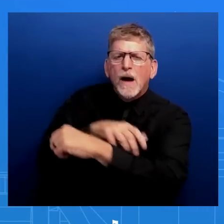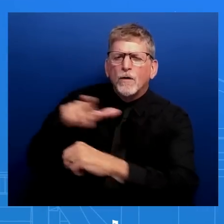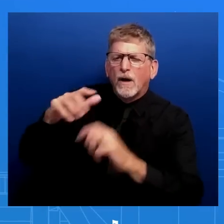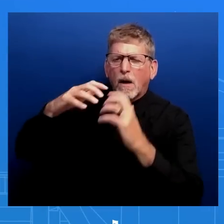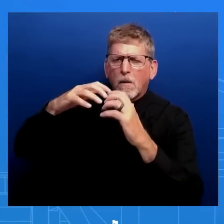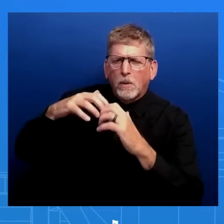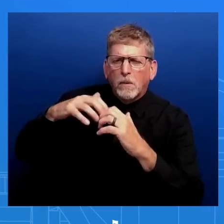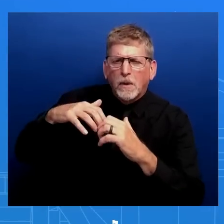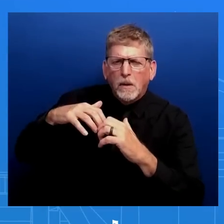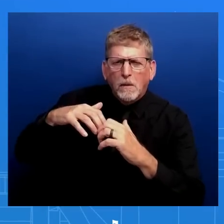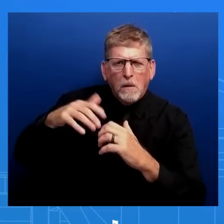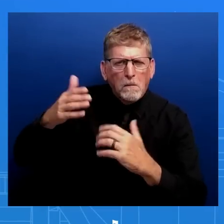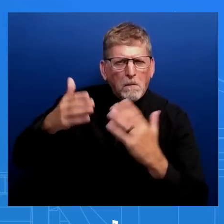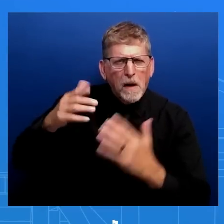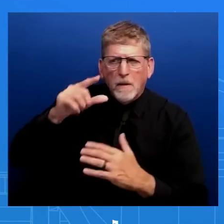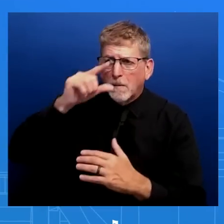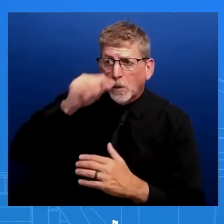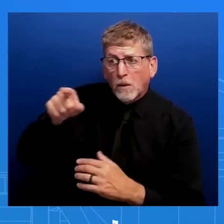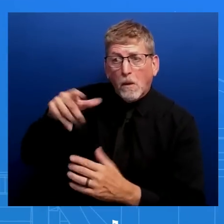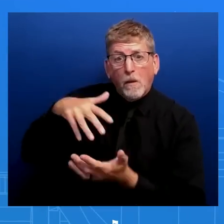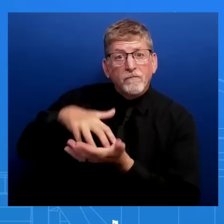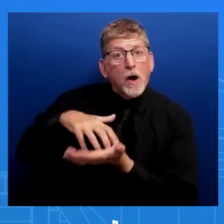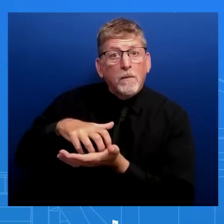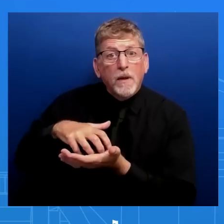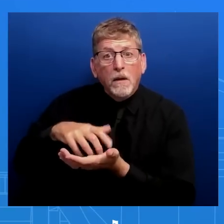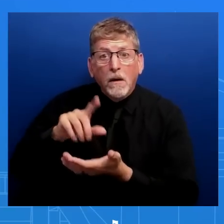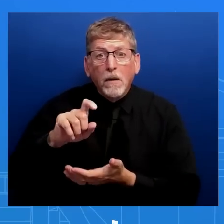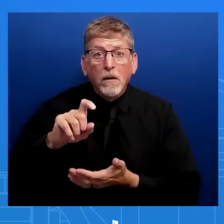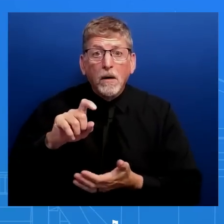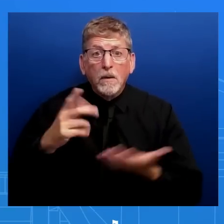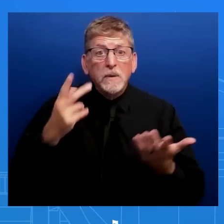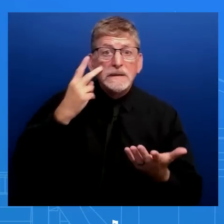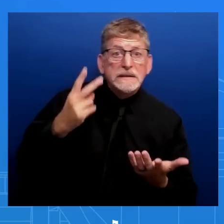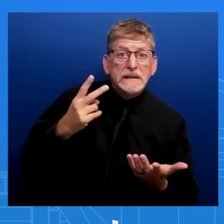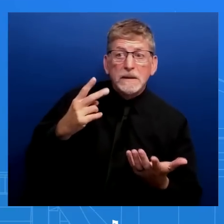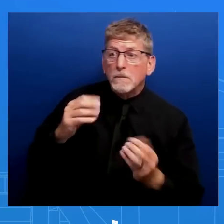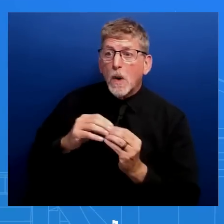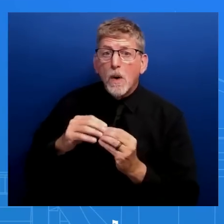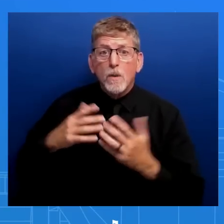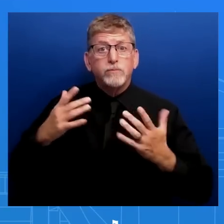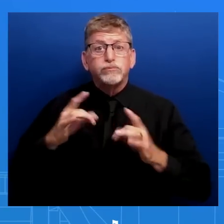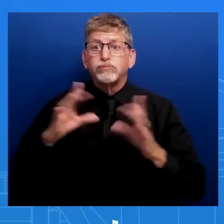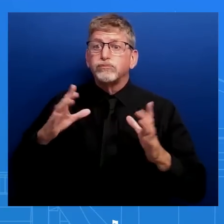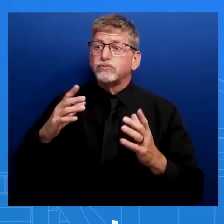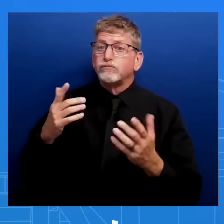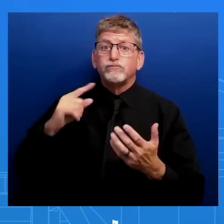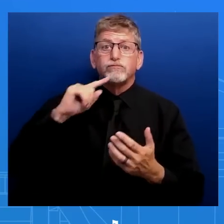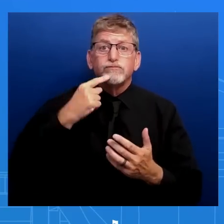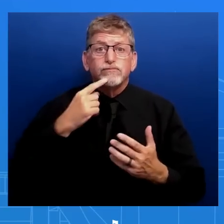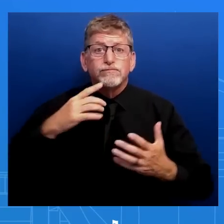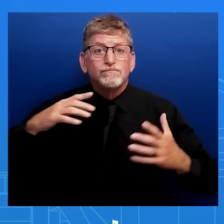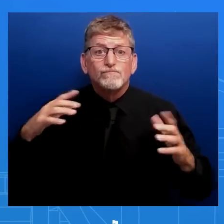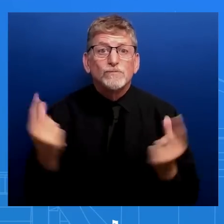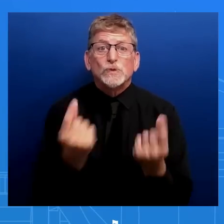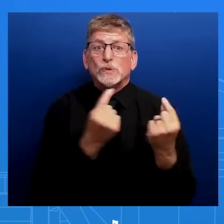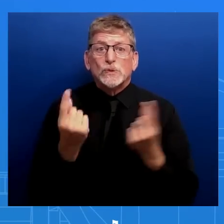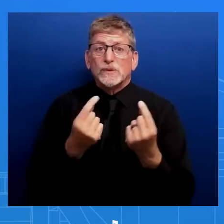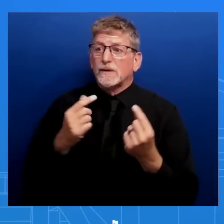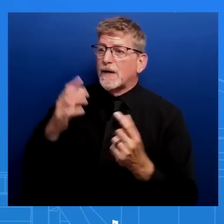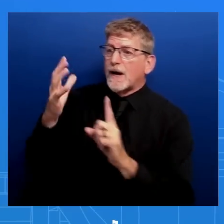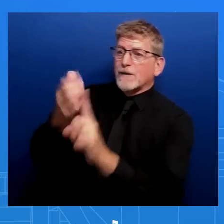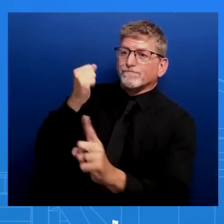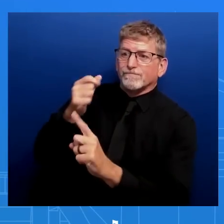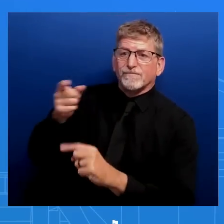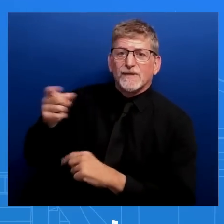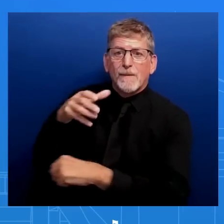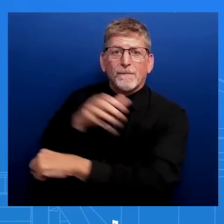to try and maintain his grip on power? Yeah, I won't speak for Vladimir Putin or hypothesize about what next steps he might